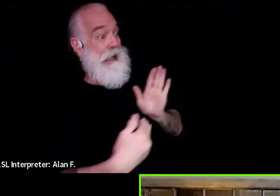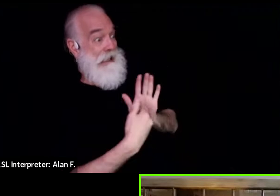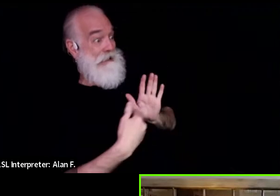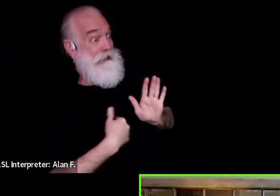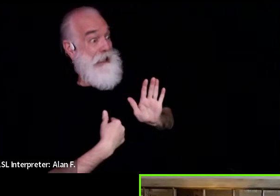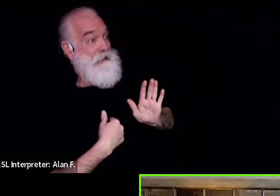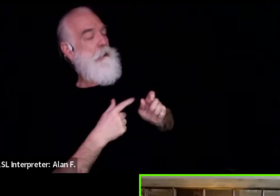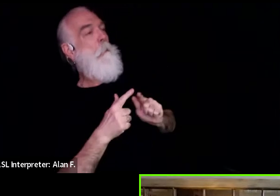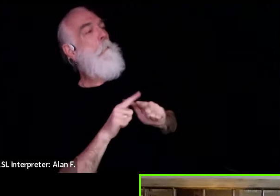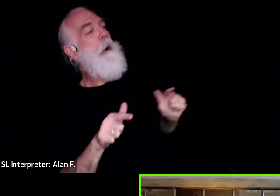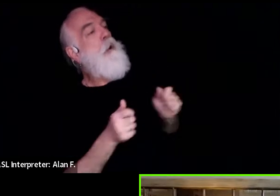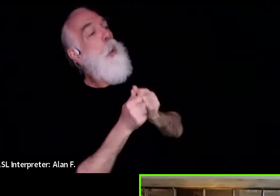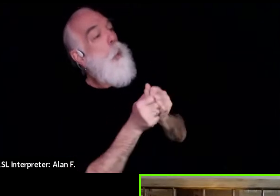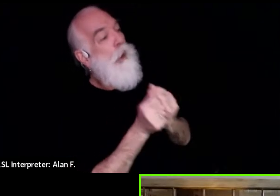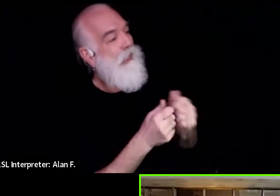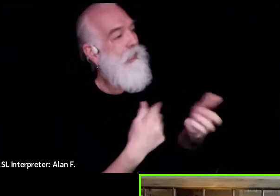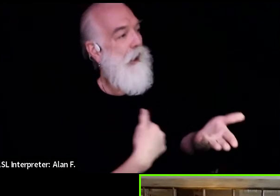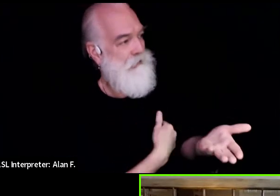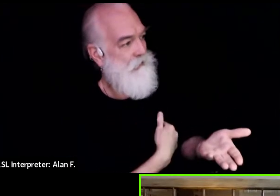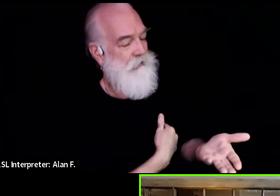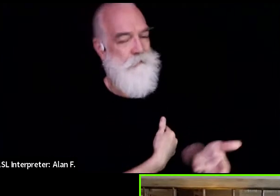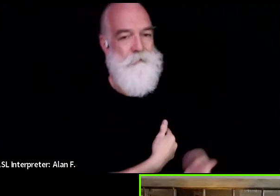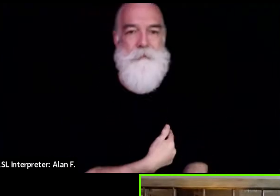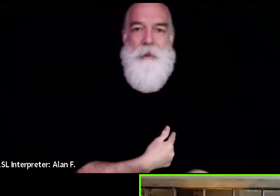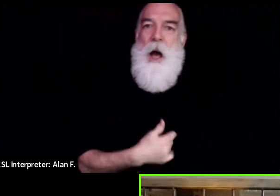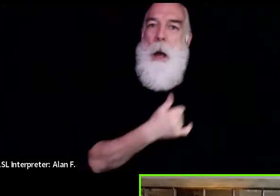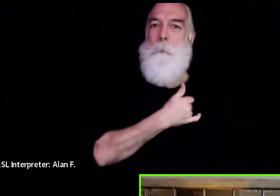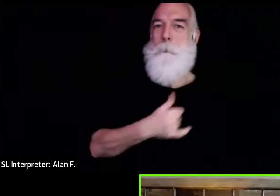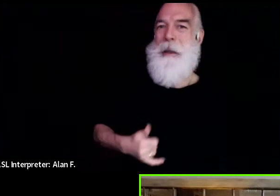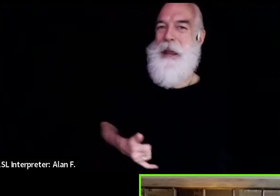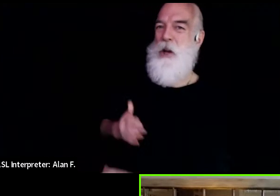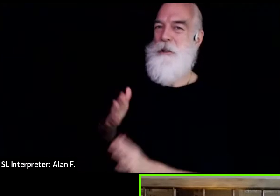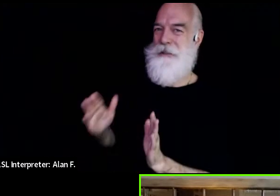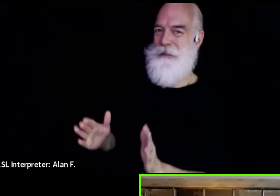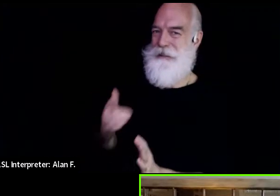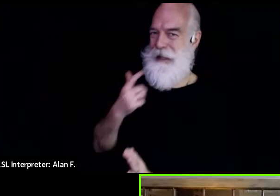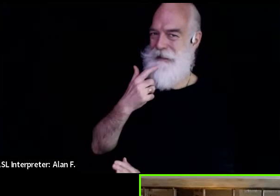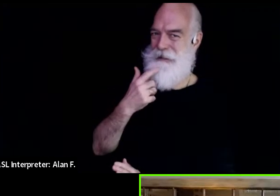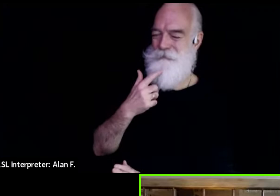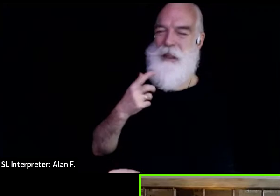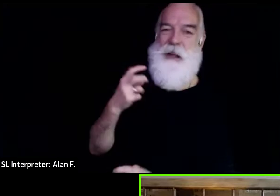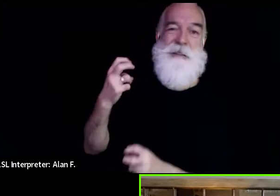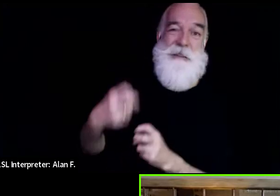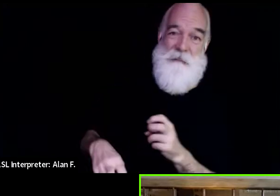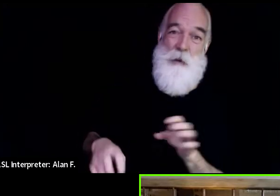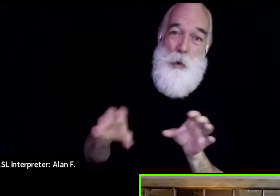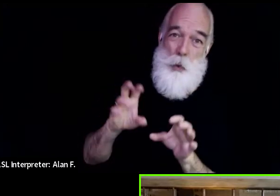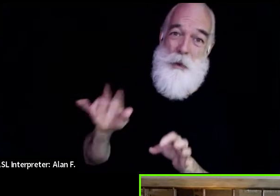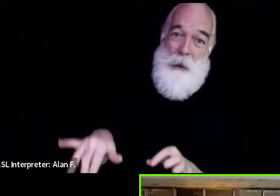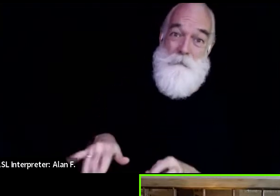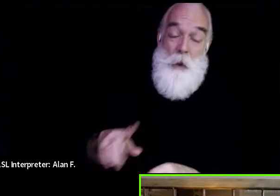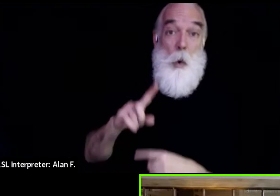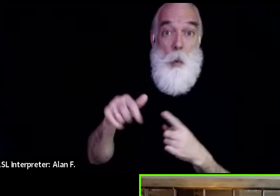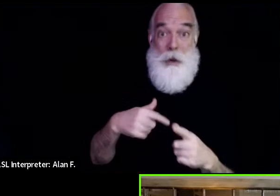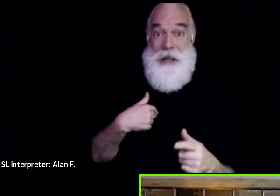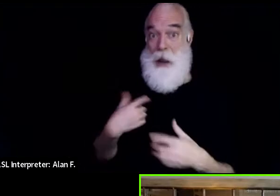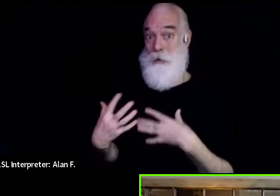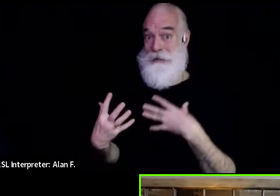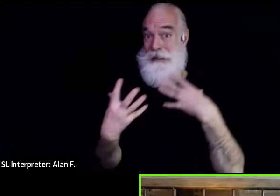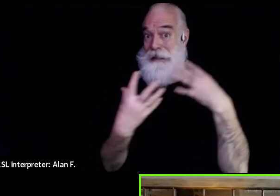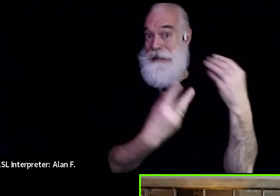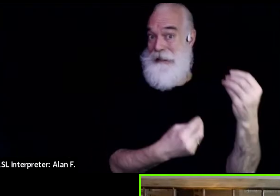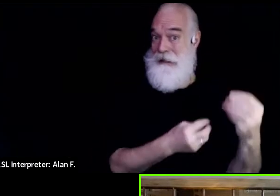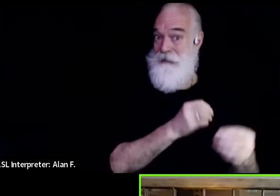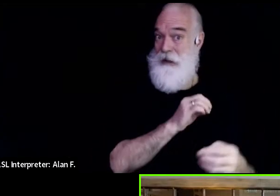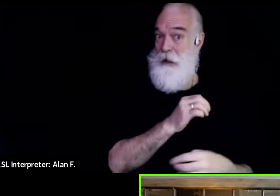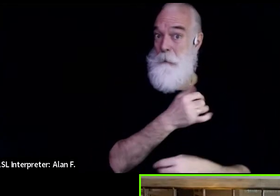really difficult thing to do. We looked, just as I was leaving office, we did